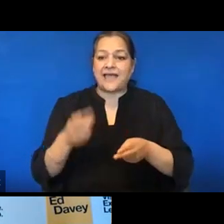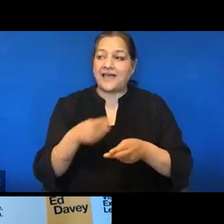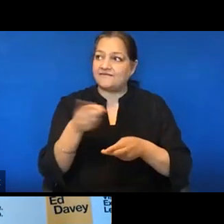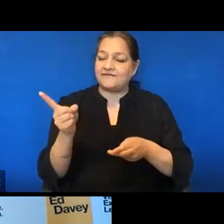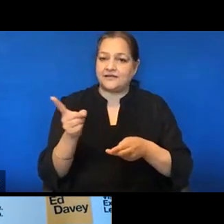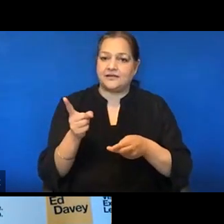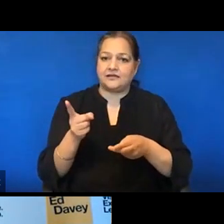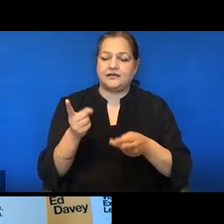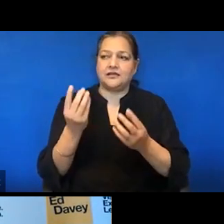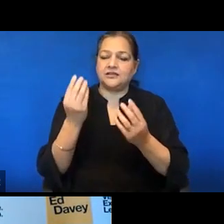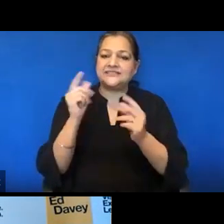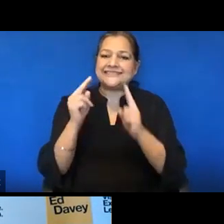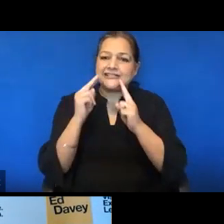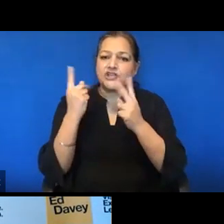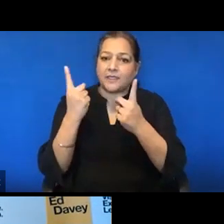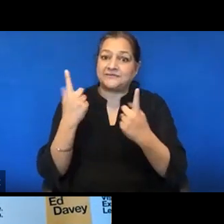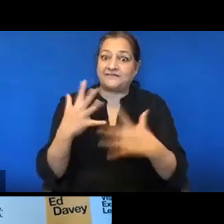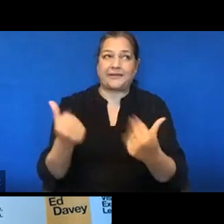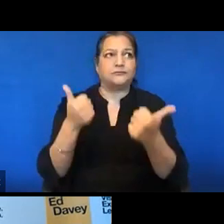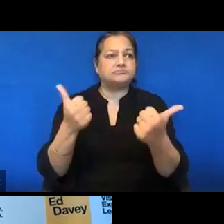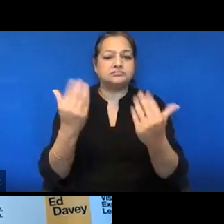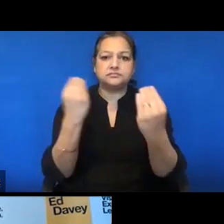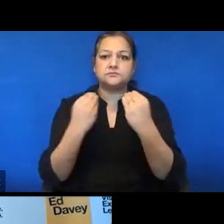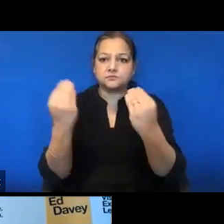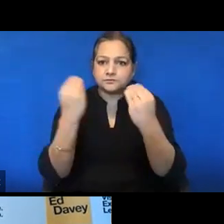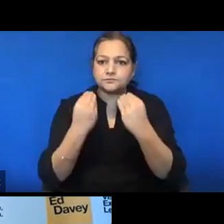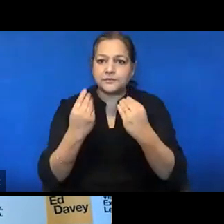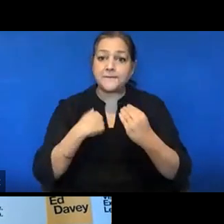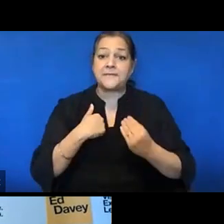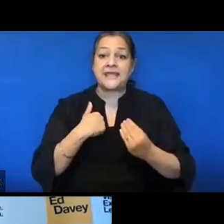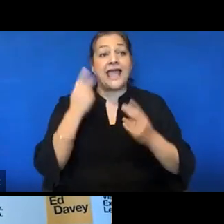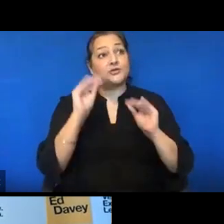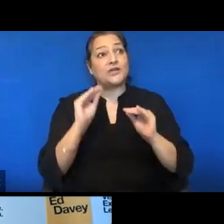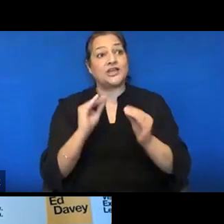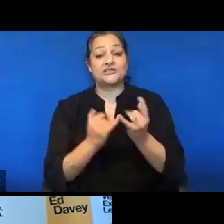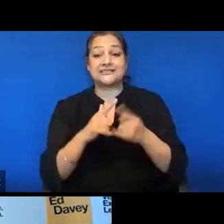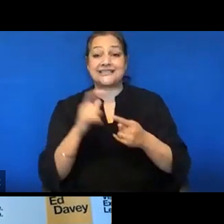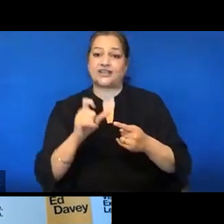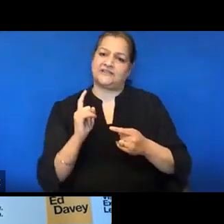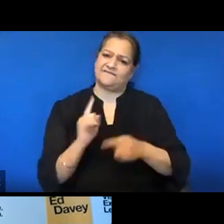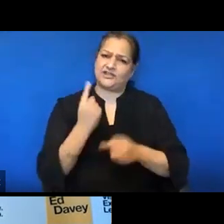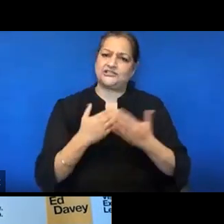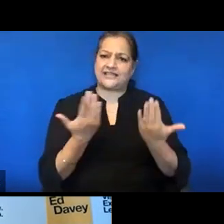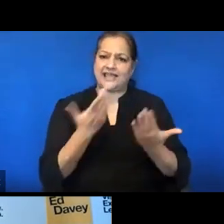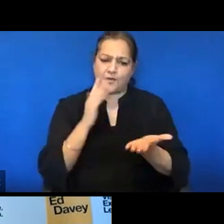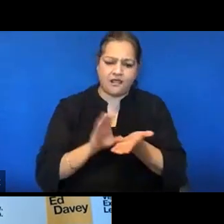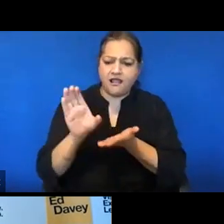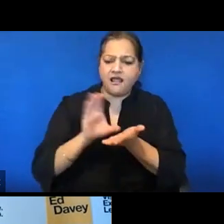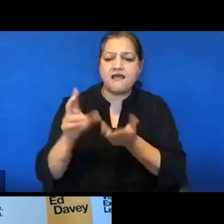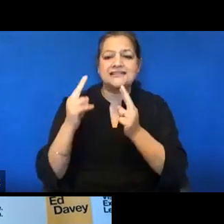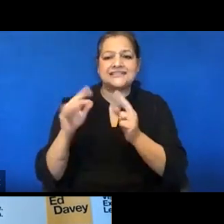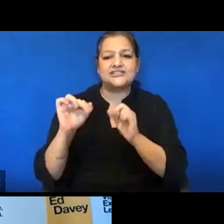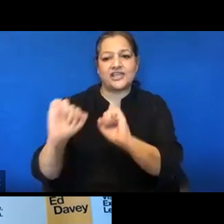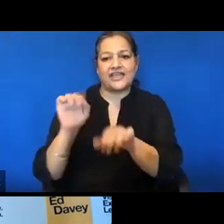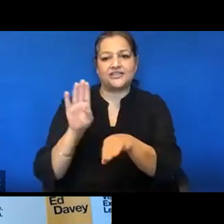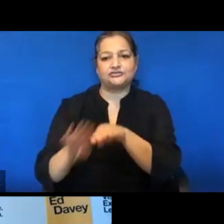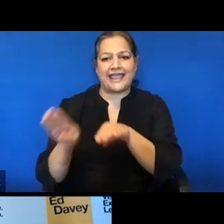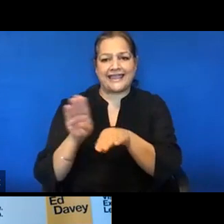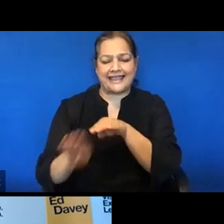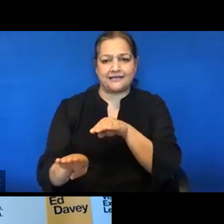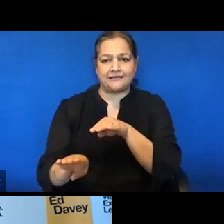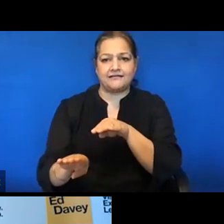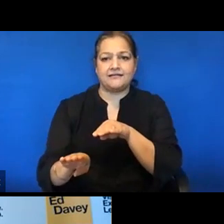the world. And that's where we need to start. On day one, if I were education secretary, I'd put a huge amount of money into teacher training. But it's